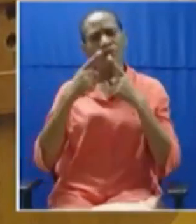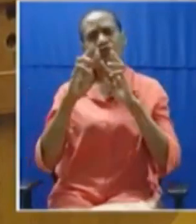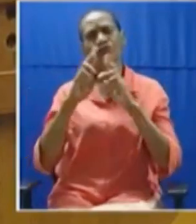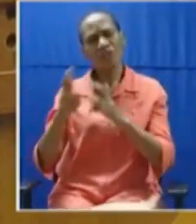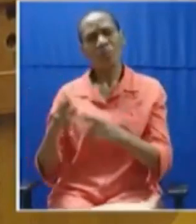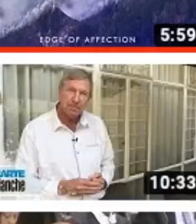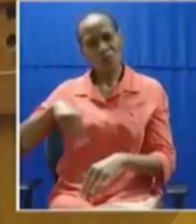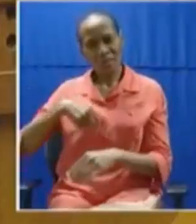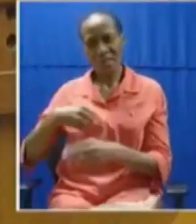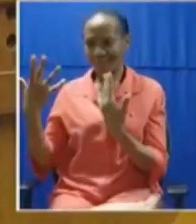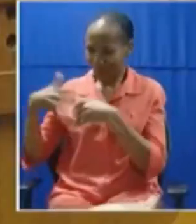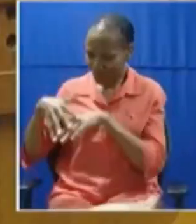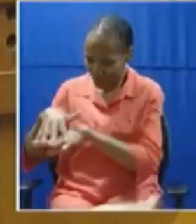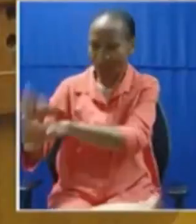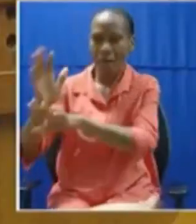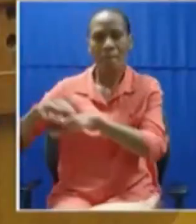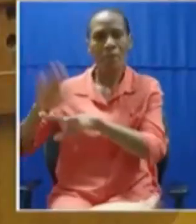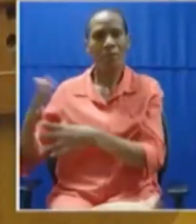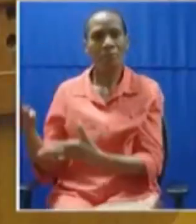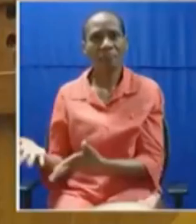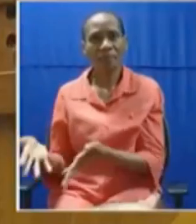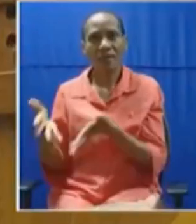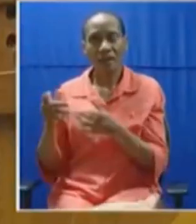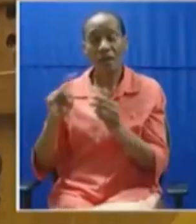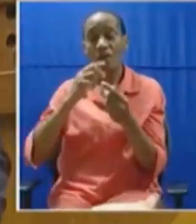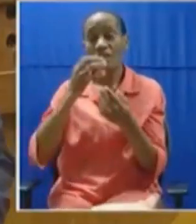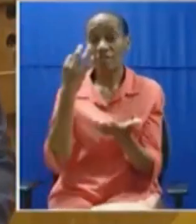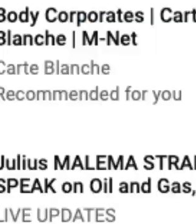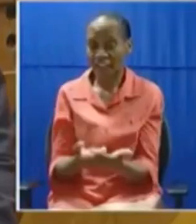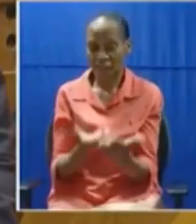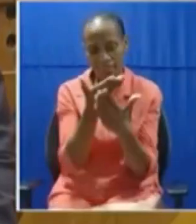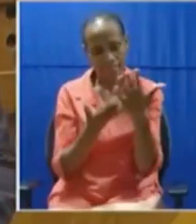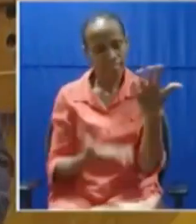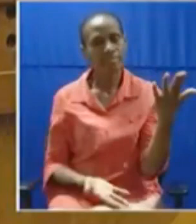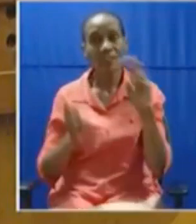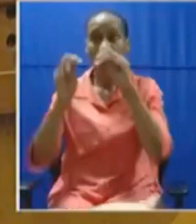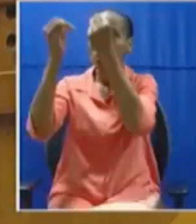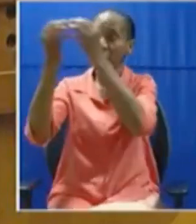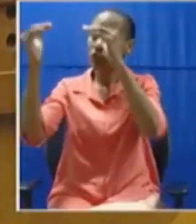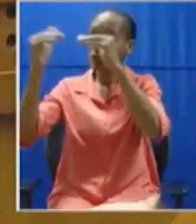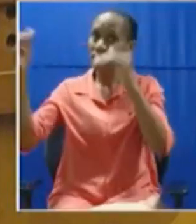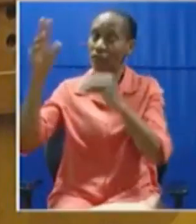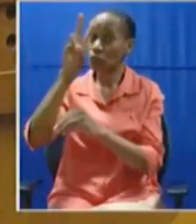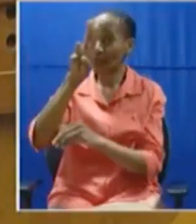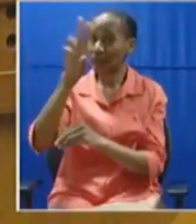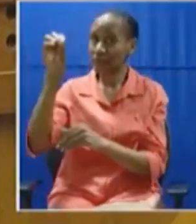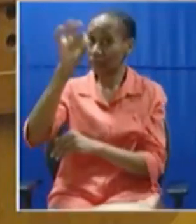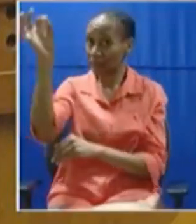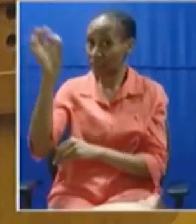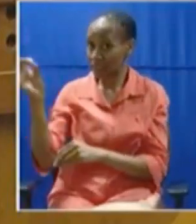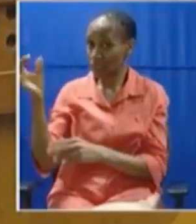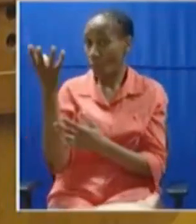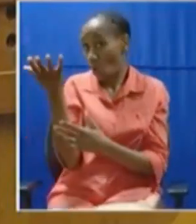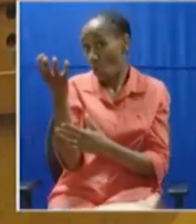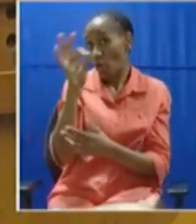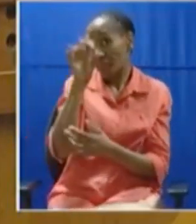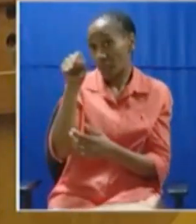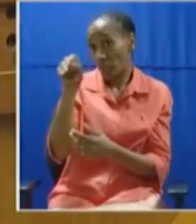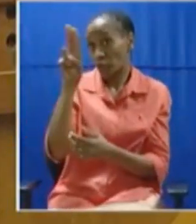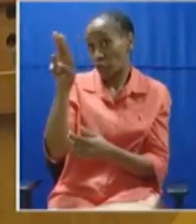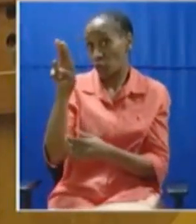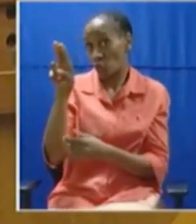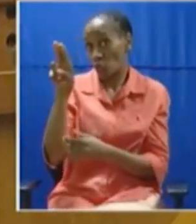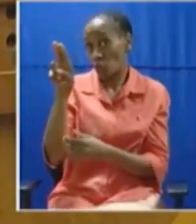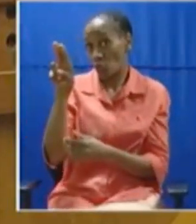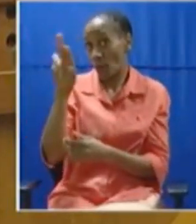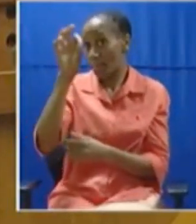on this goal. Here are the facts. Nationally, 20% or 3.2 million